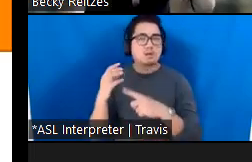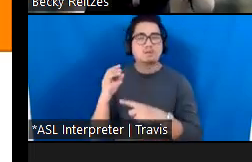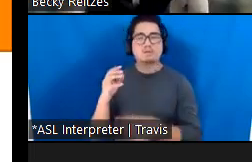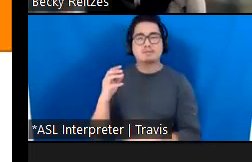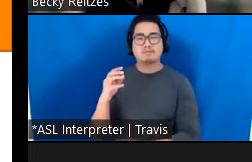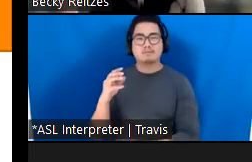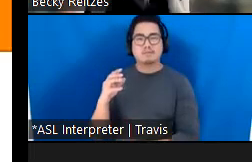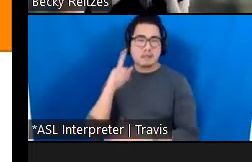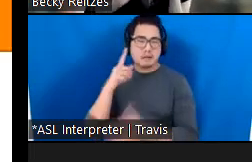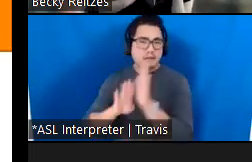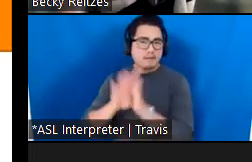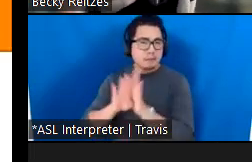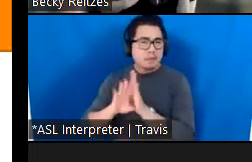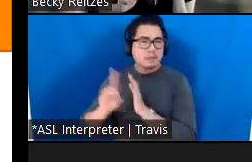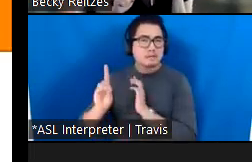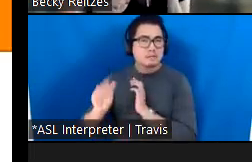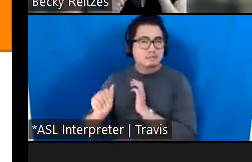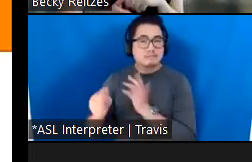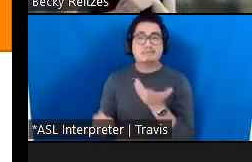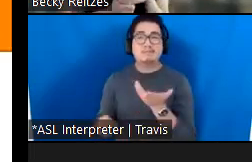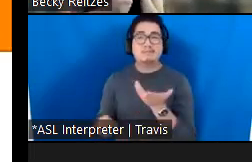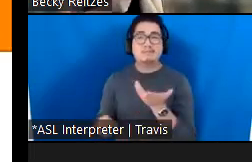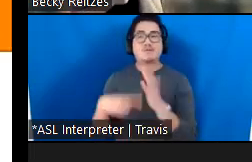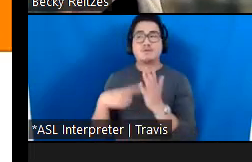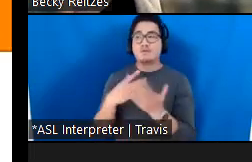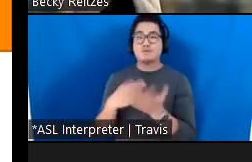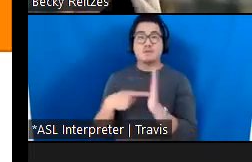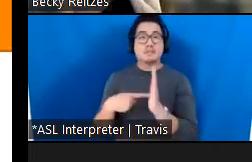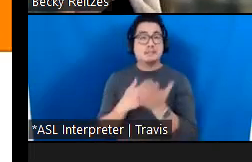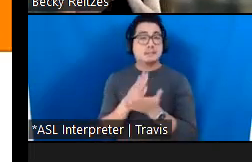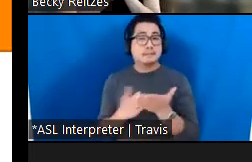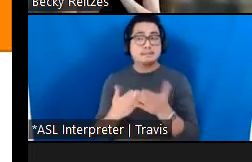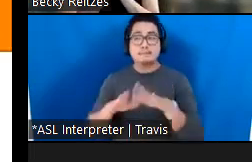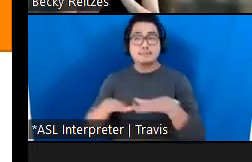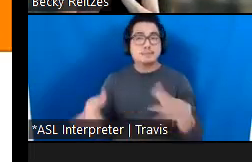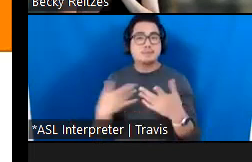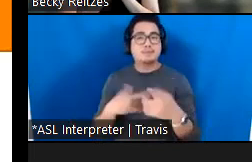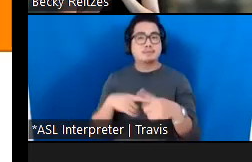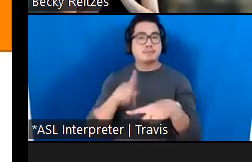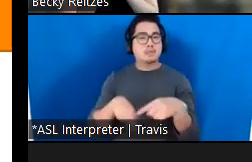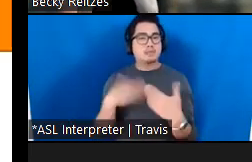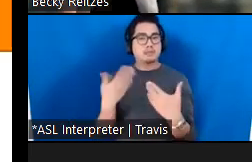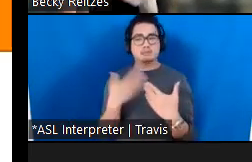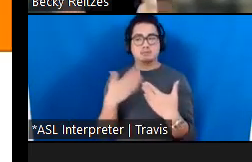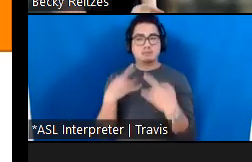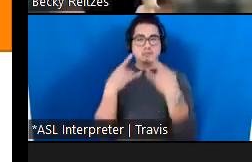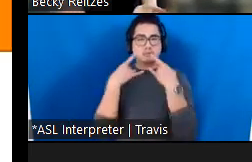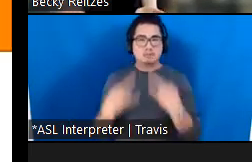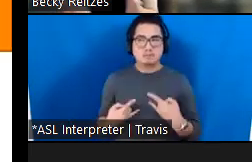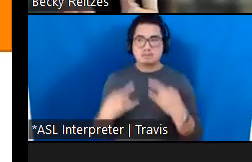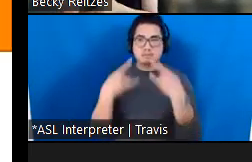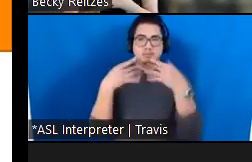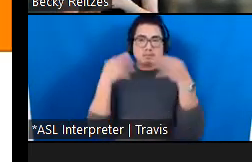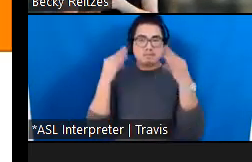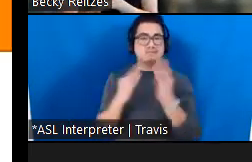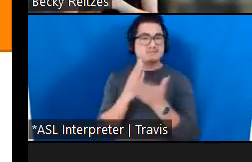to safely take one off or put one on, you know, are not able to wear a mask.